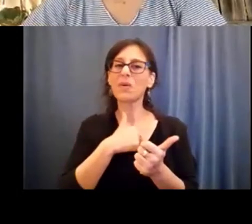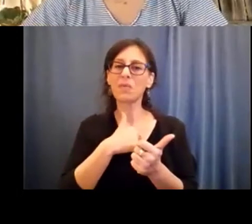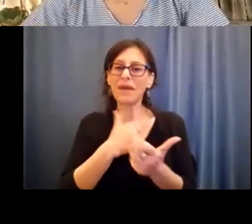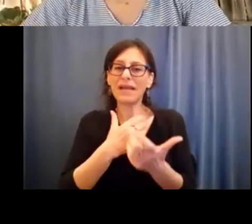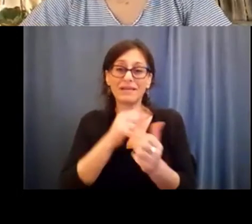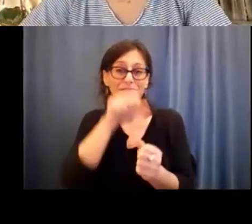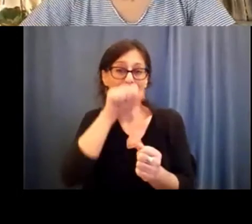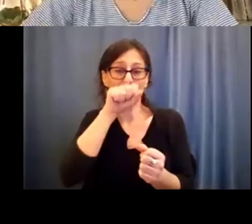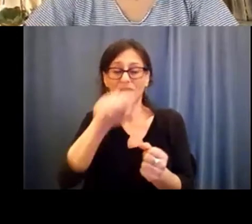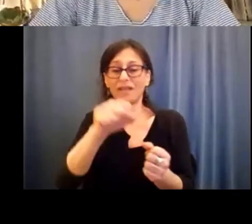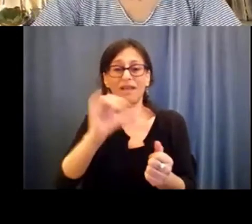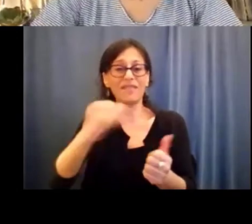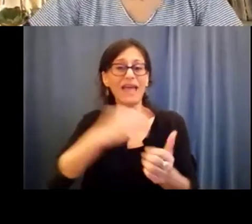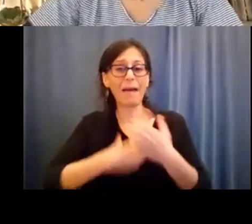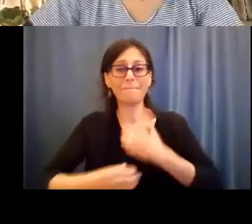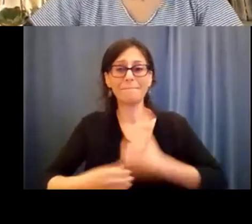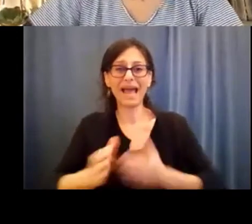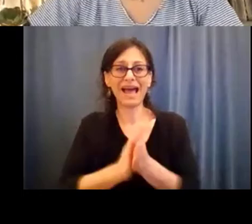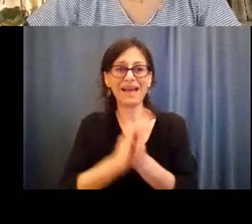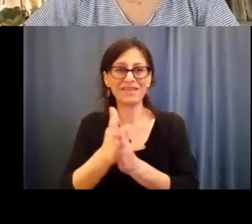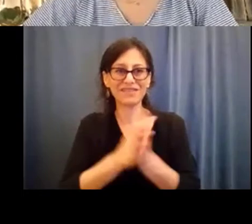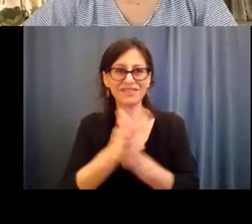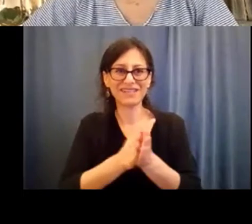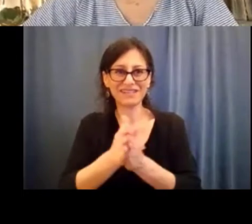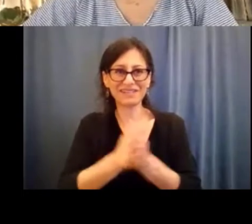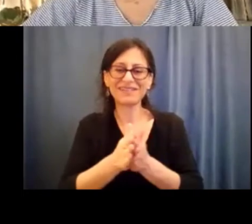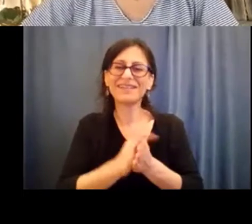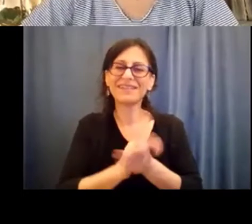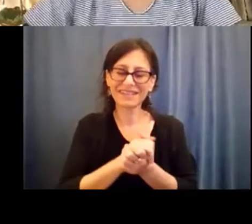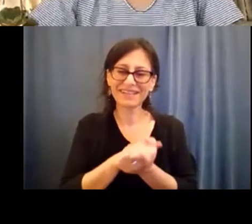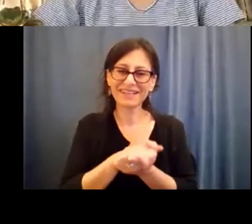work and we love the passion, but